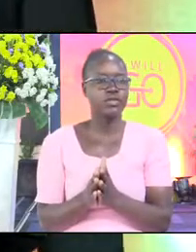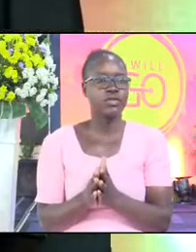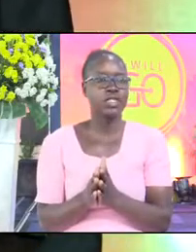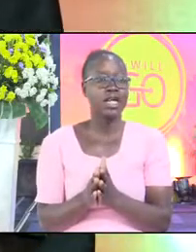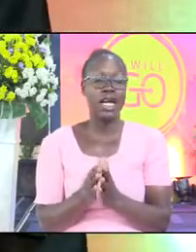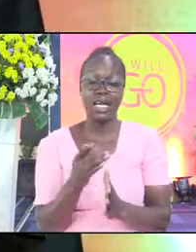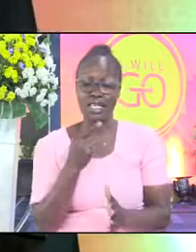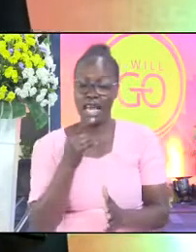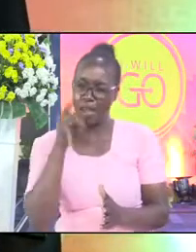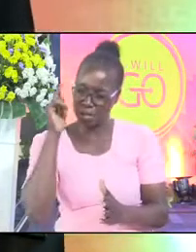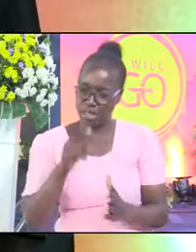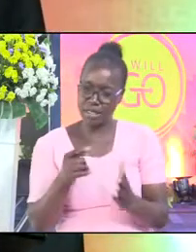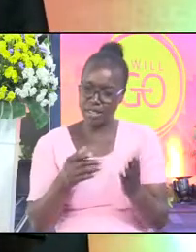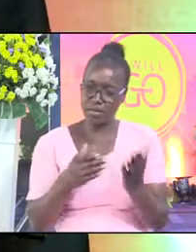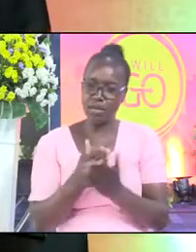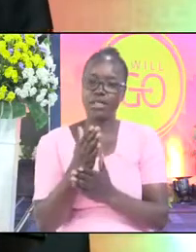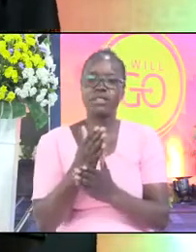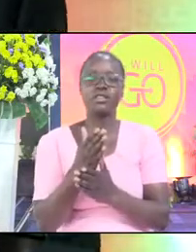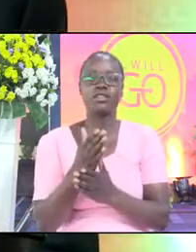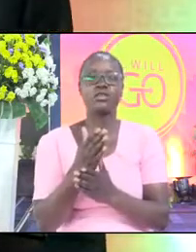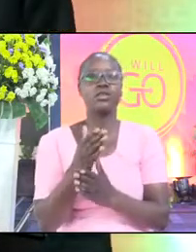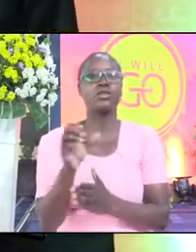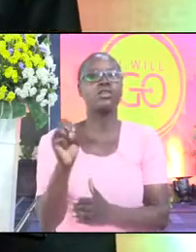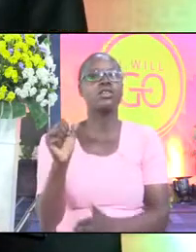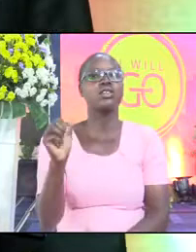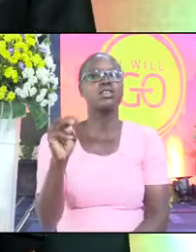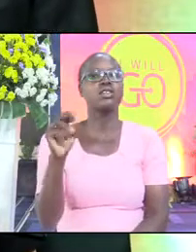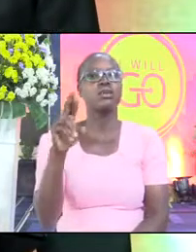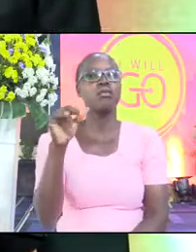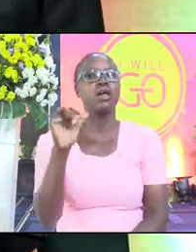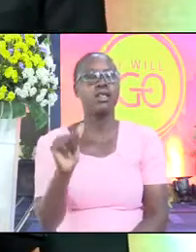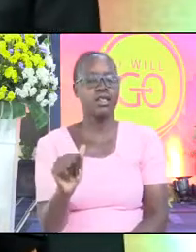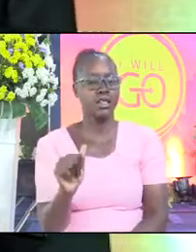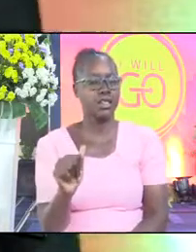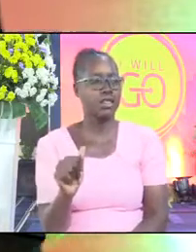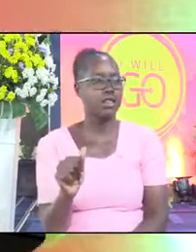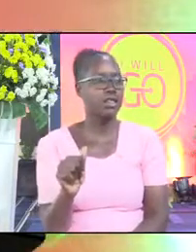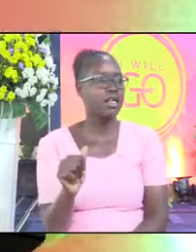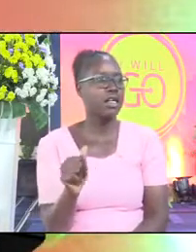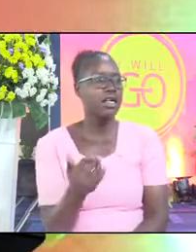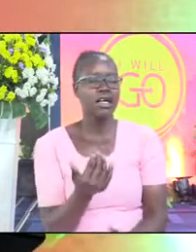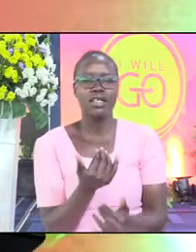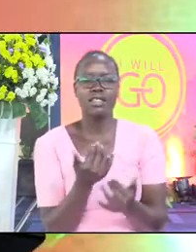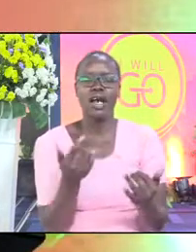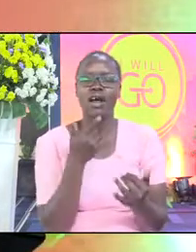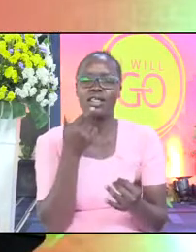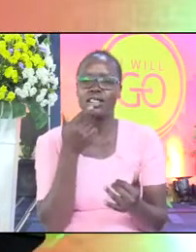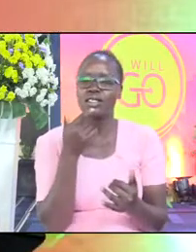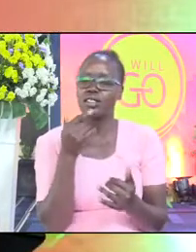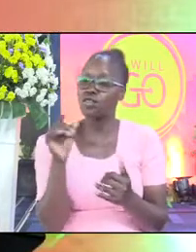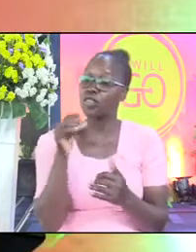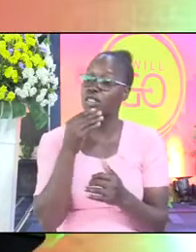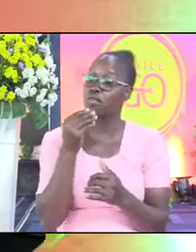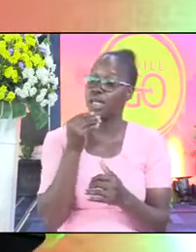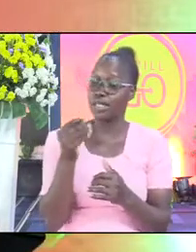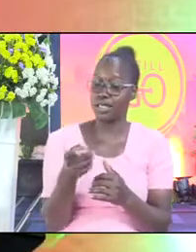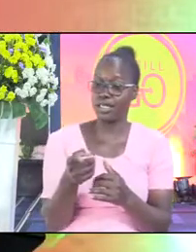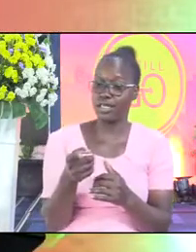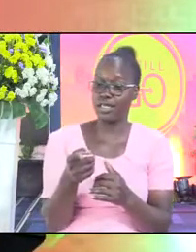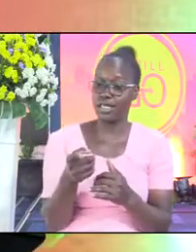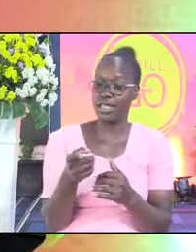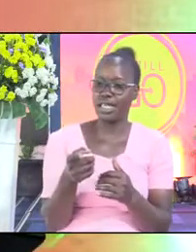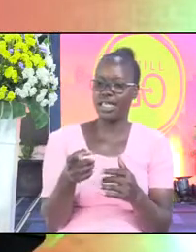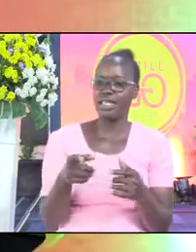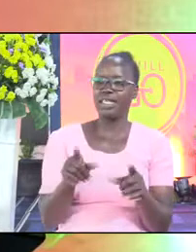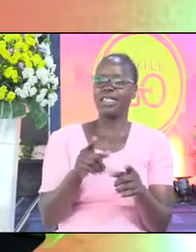go through Samaria. I need to. Now. And he said to his men, when